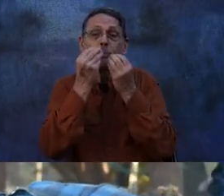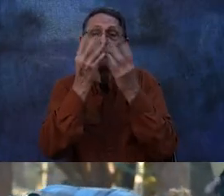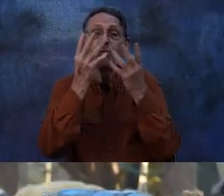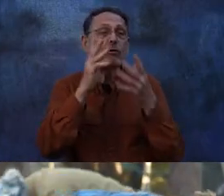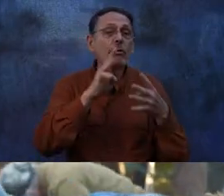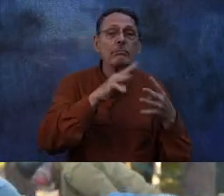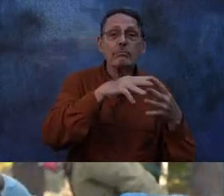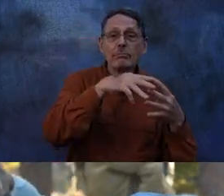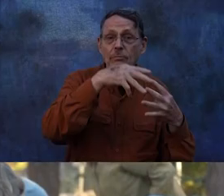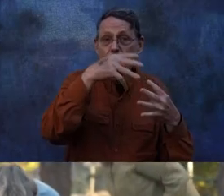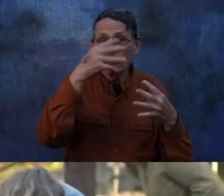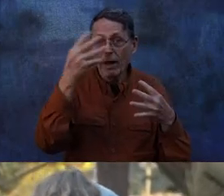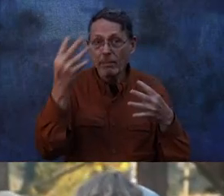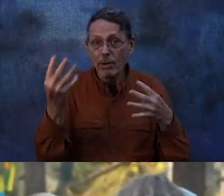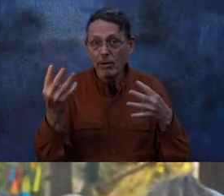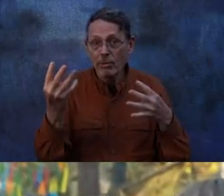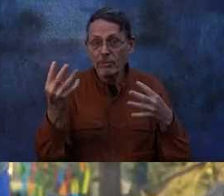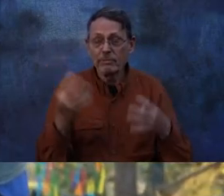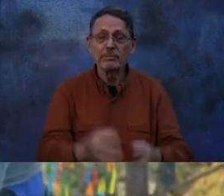that beautiful rainbow.